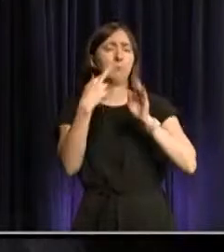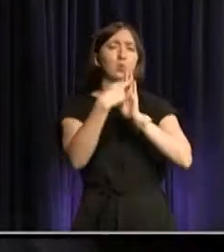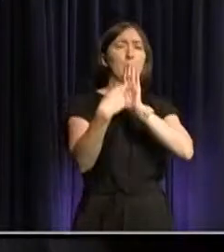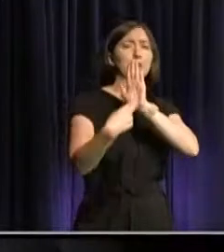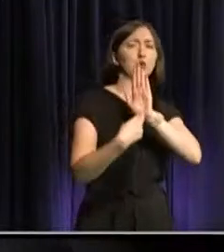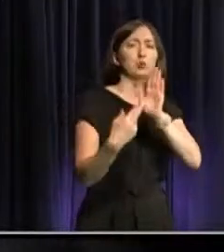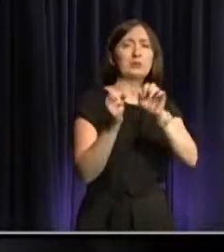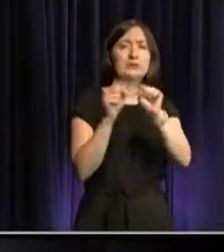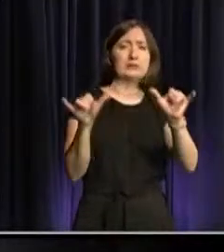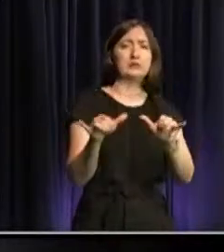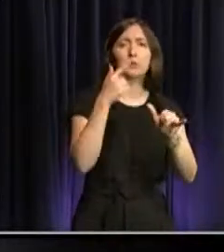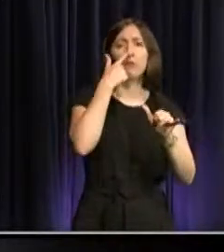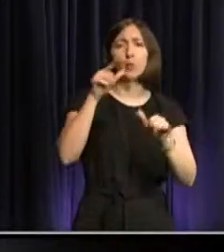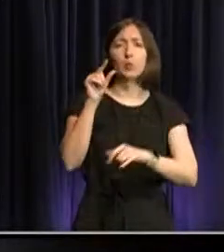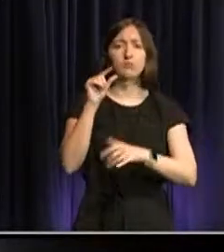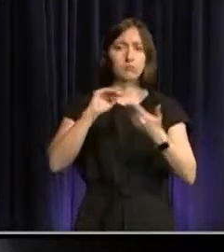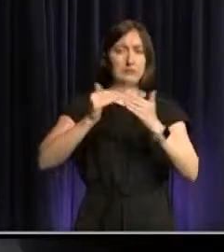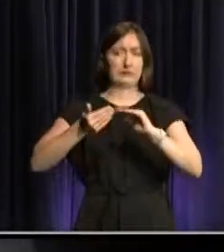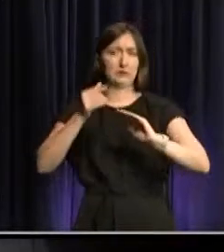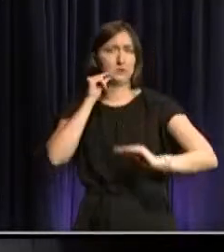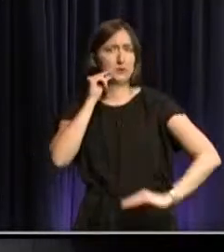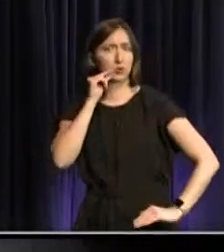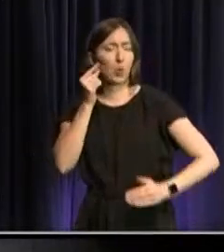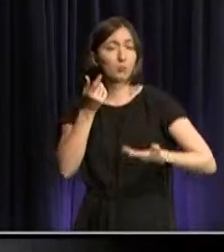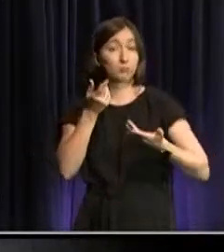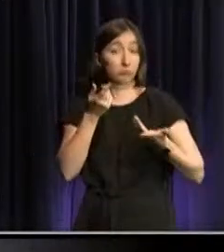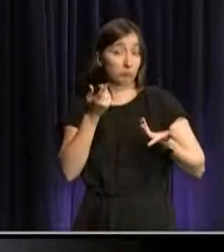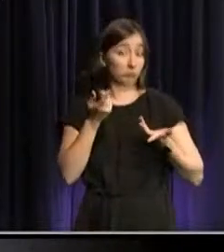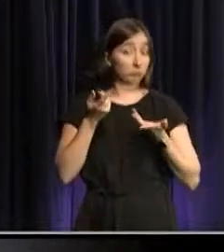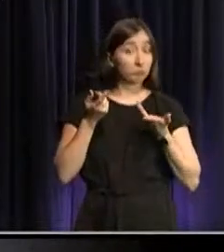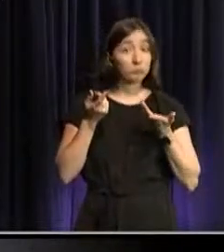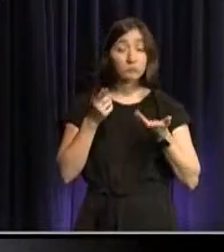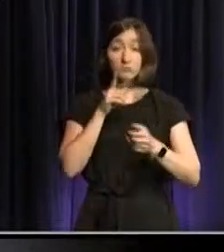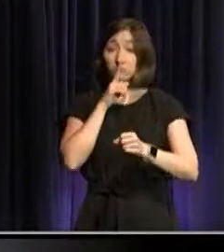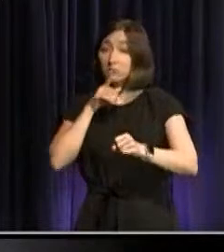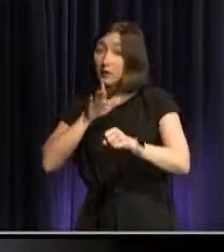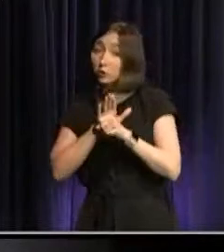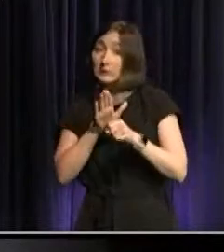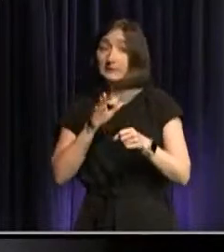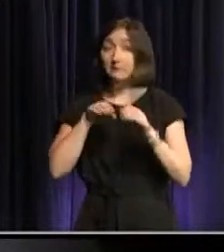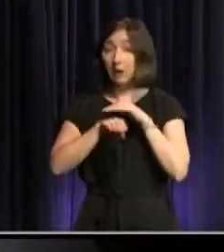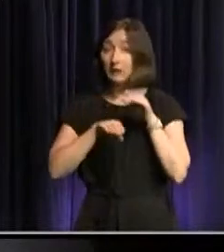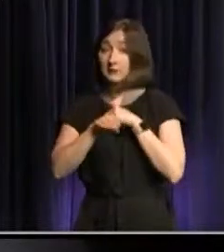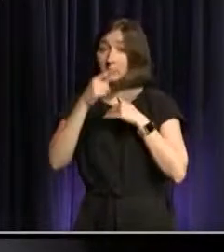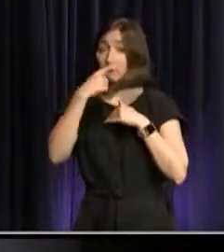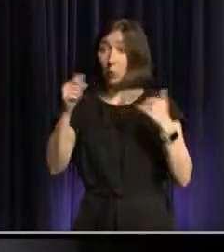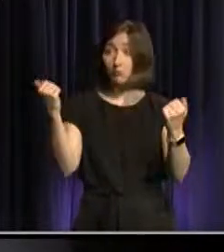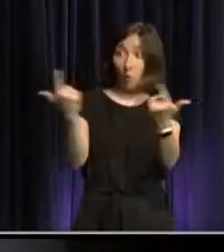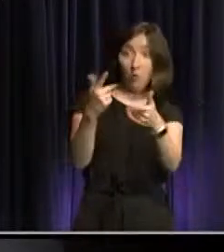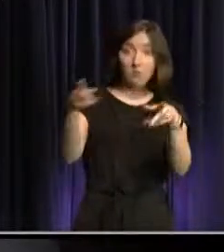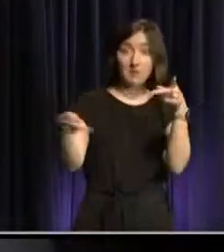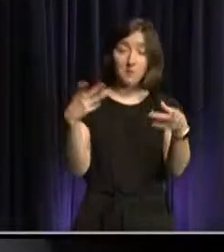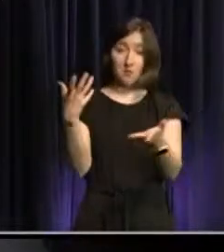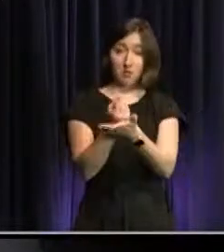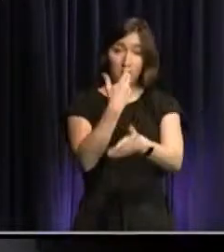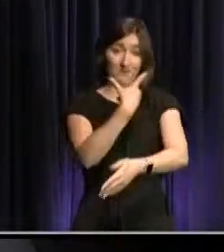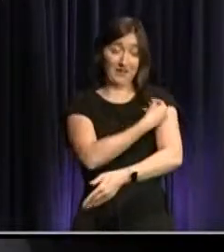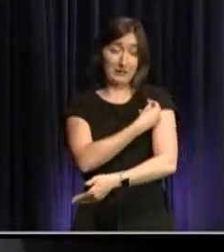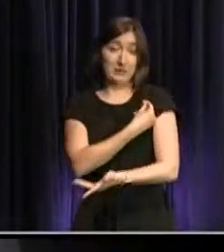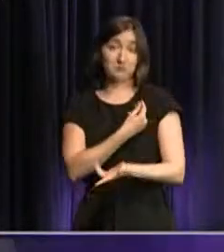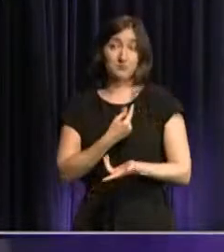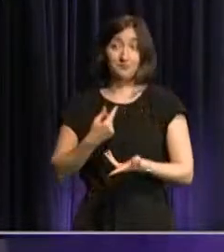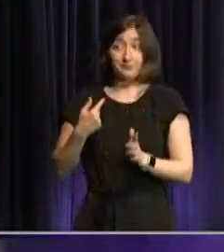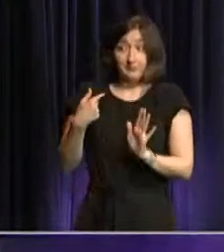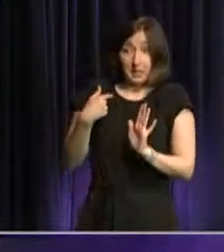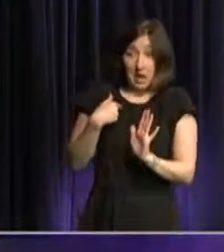City of San Antonio have to guarantee access to vaccines for all? Again, what we are hearing and